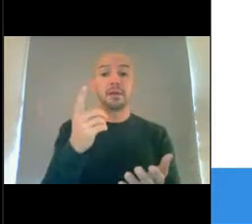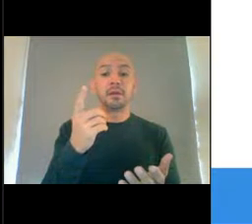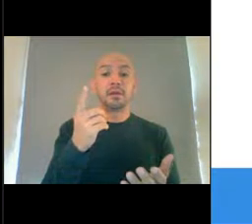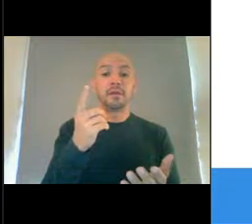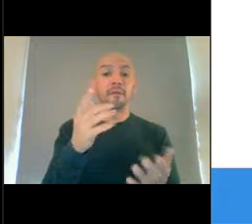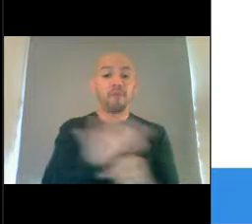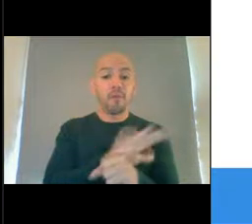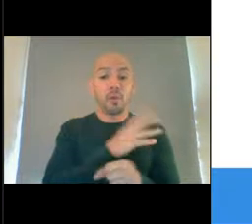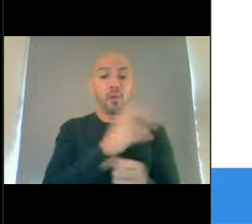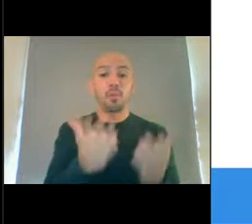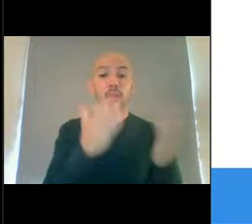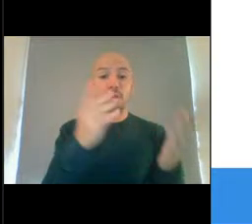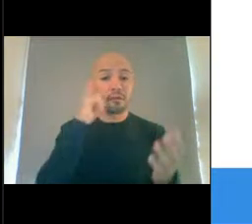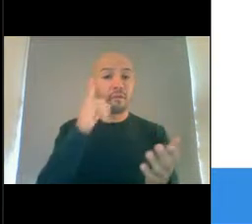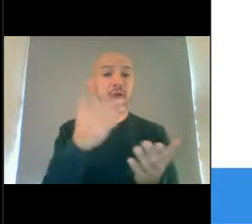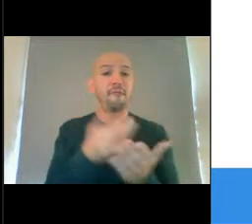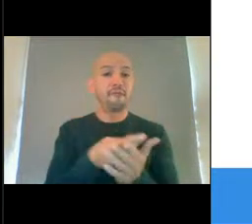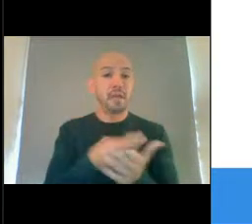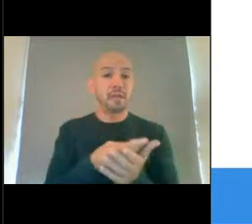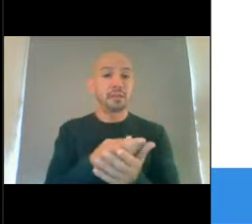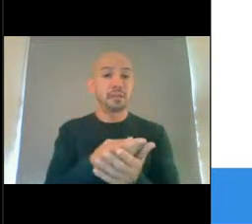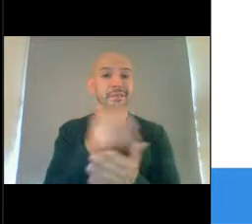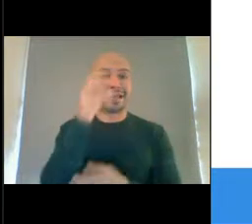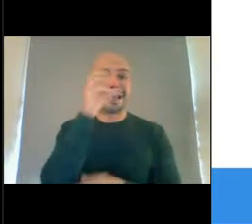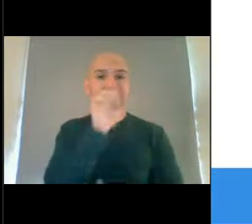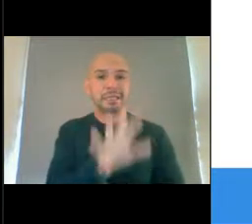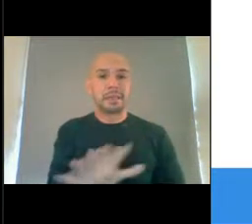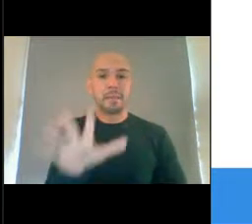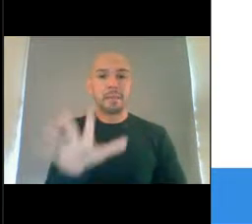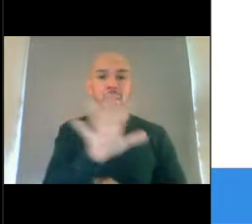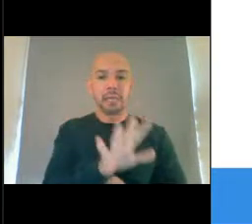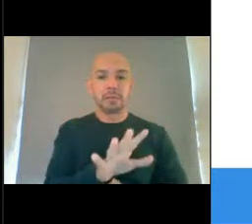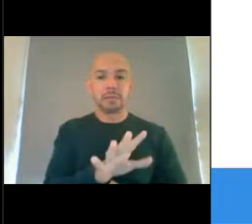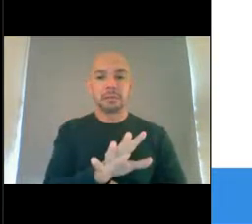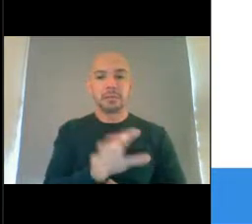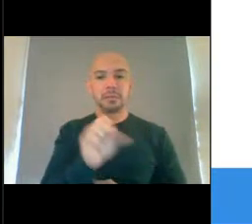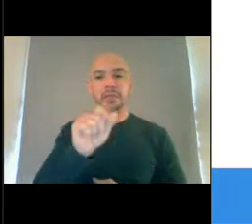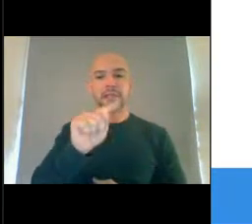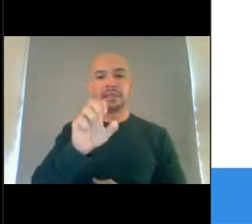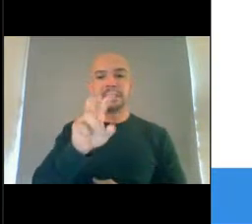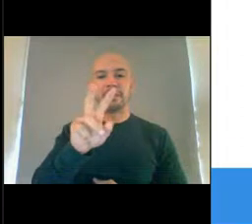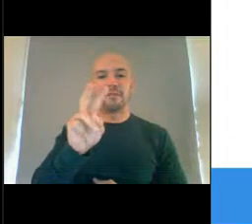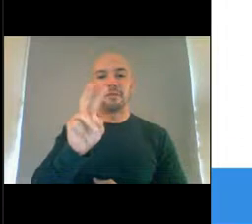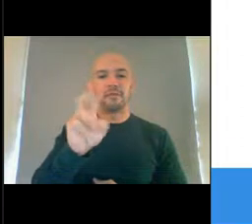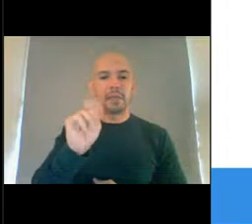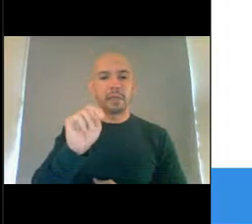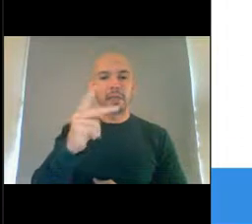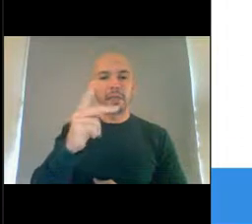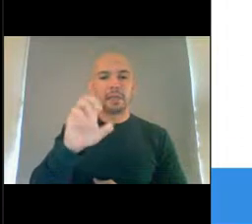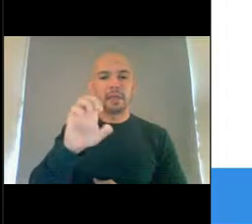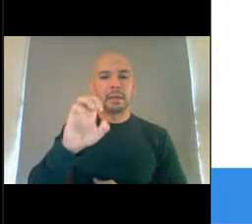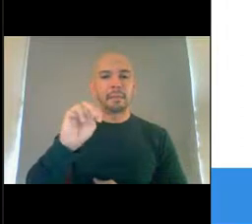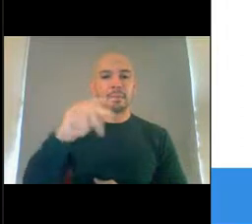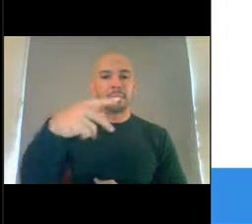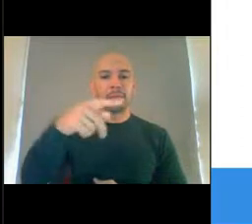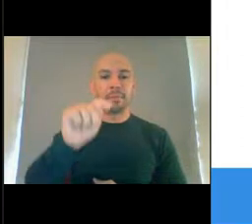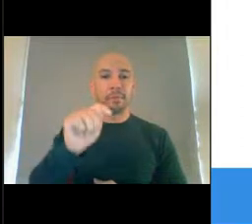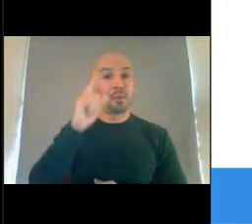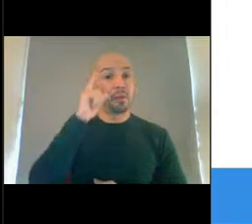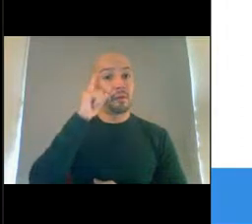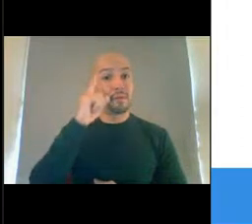will present to you thank you chairman commissioners again stephen kick with caltrans um i'll be very brief on